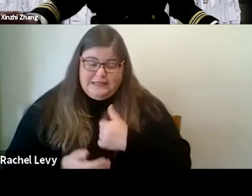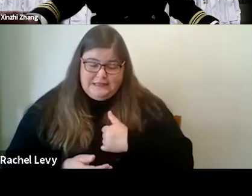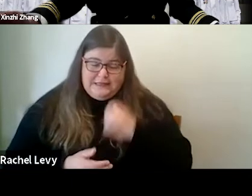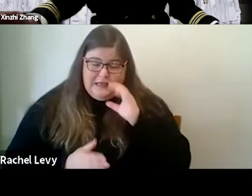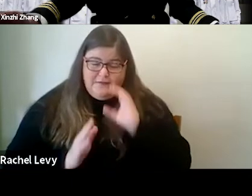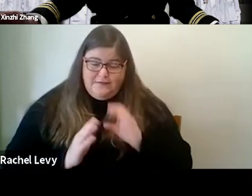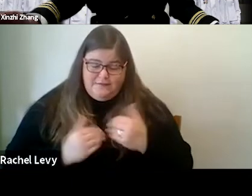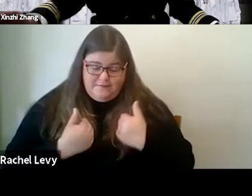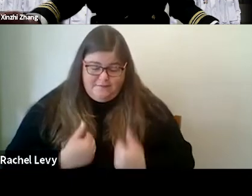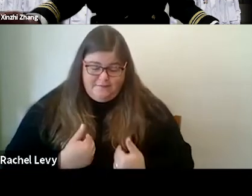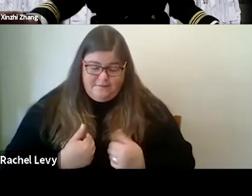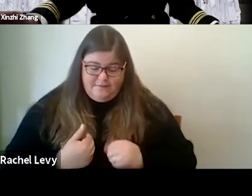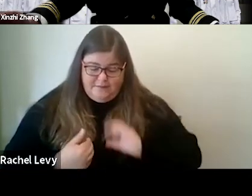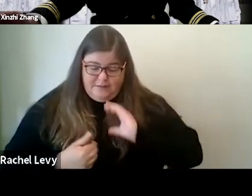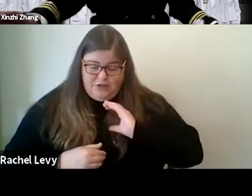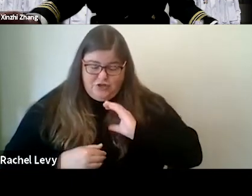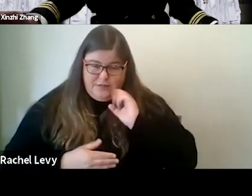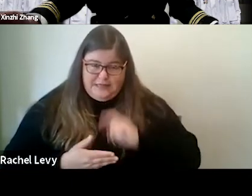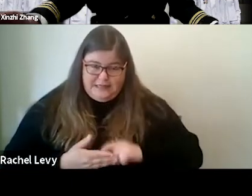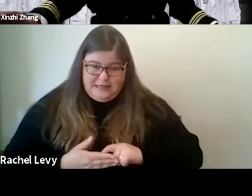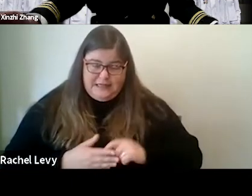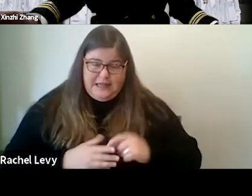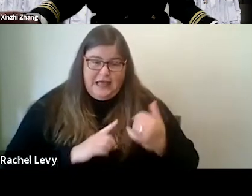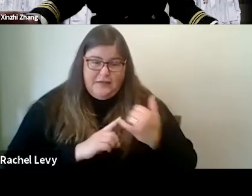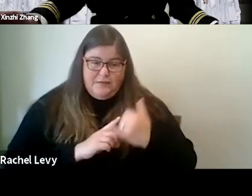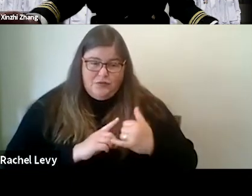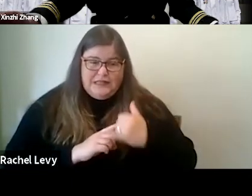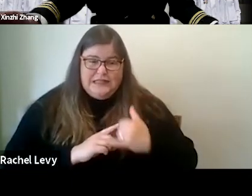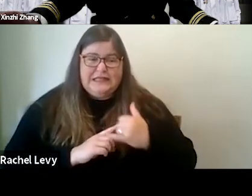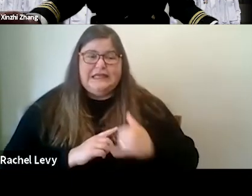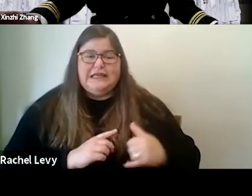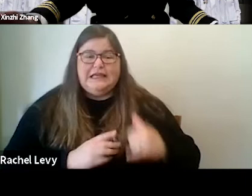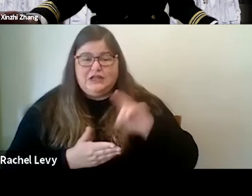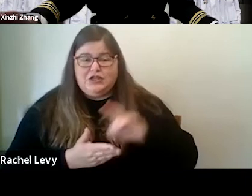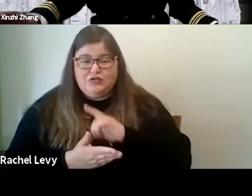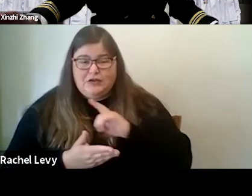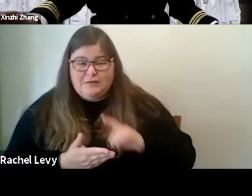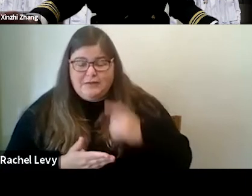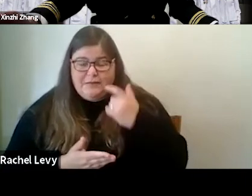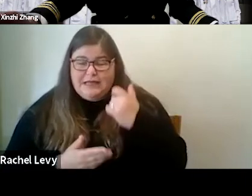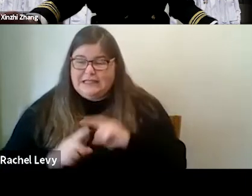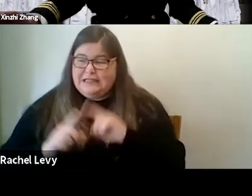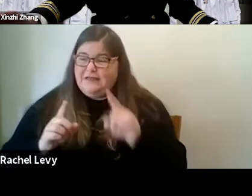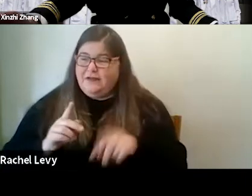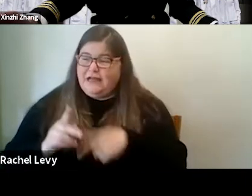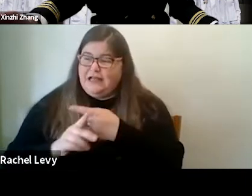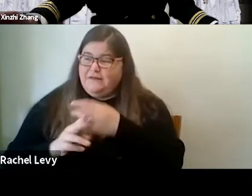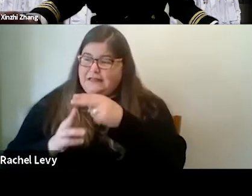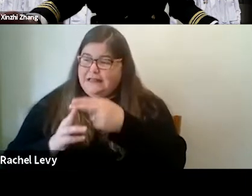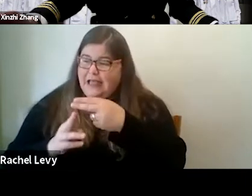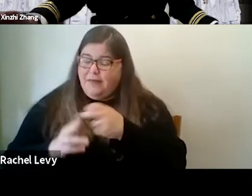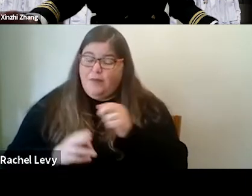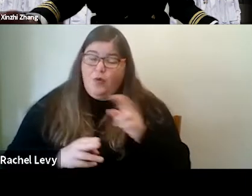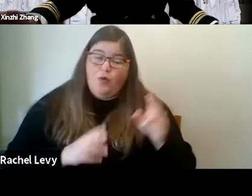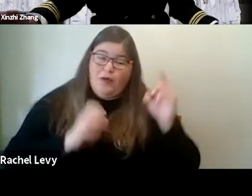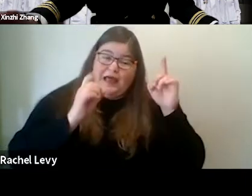identity, ethnic identity issues, or bullying, discrimination because you have different names, or academic pressures. You